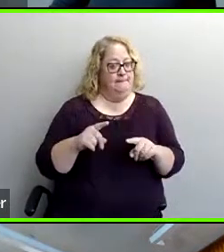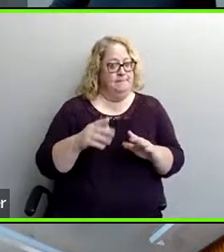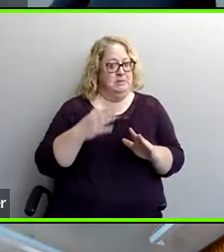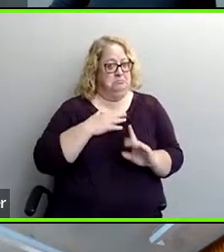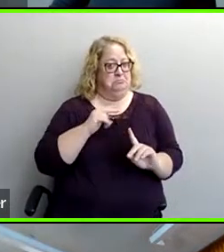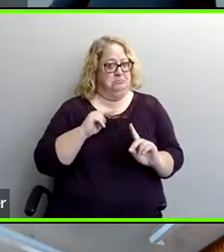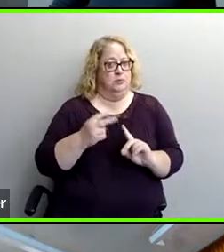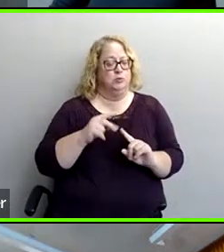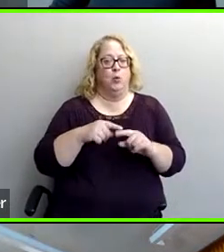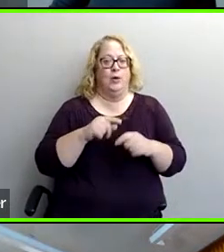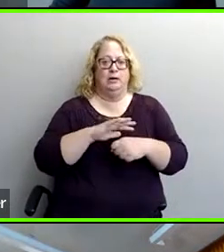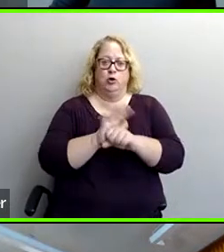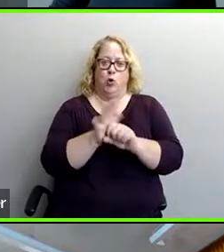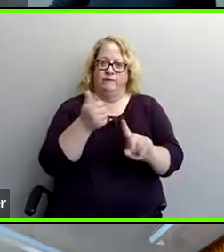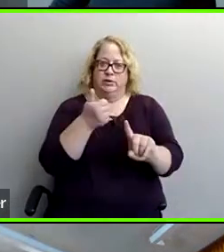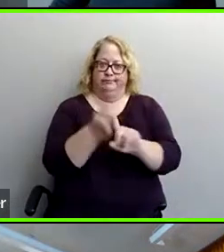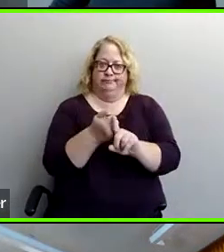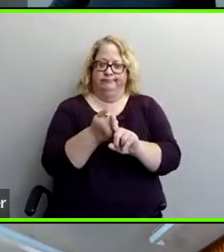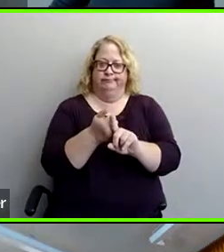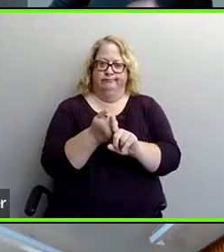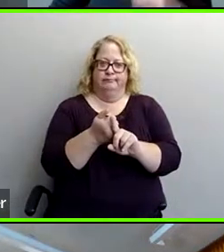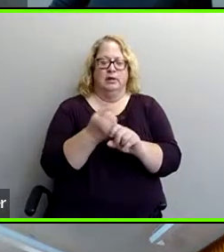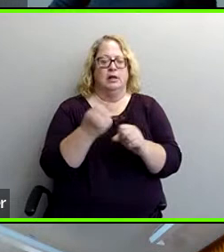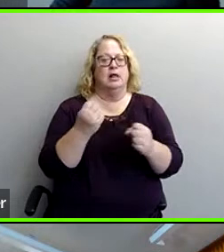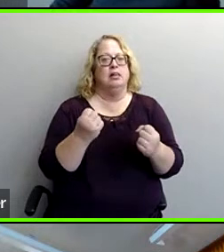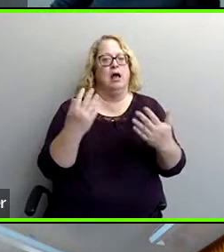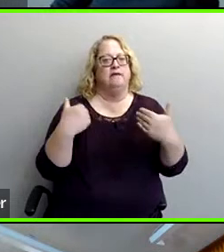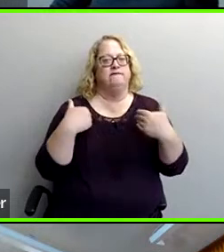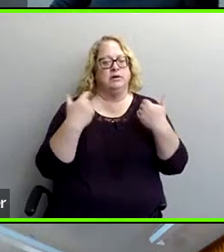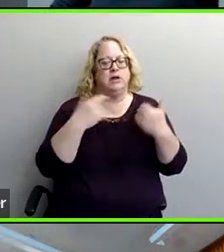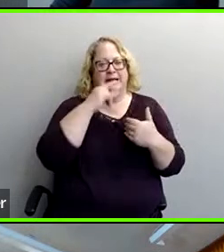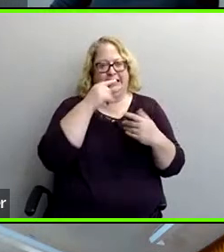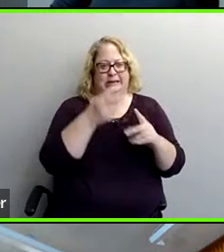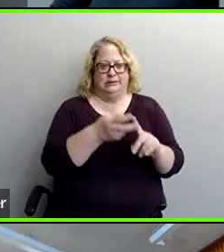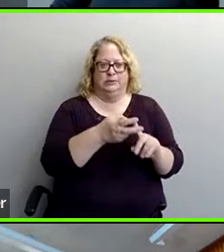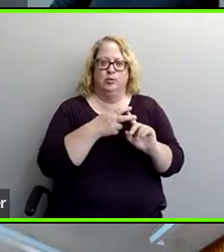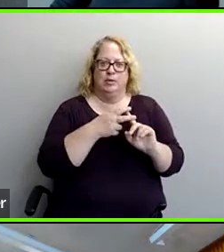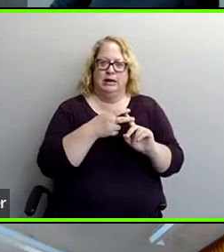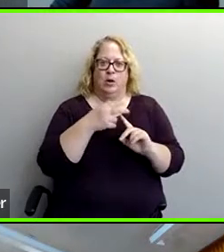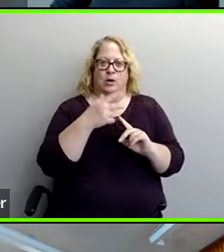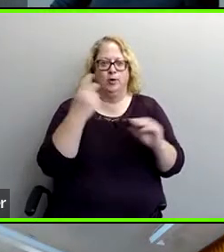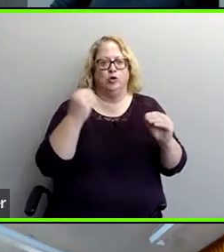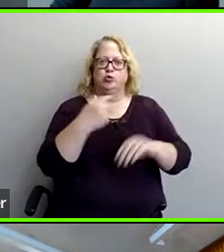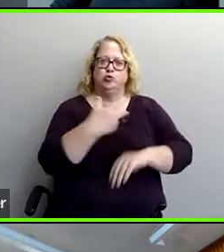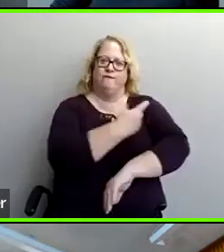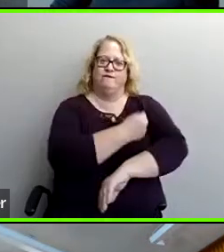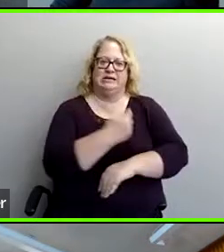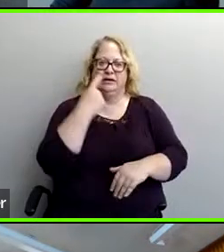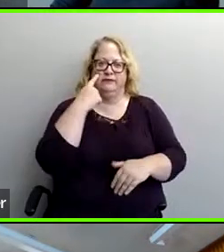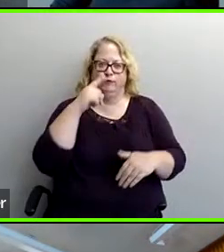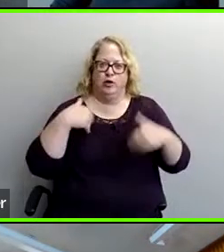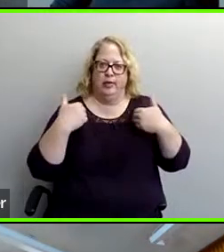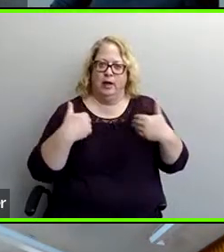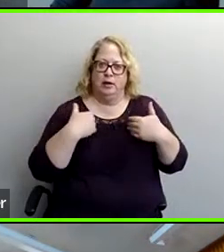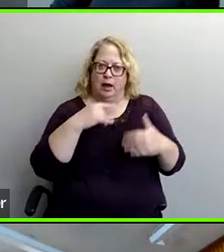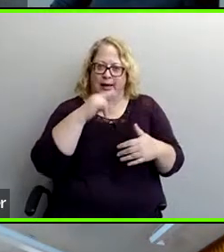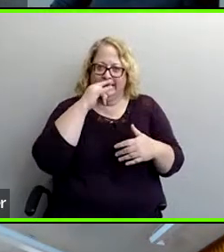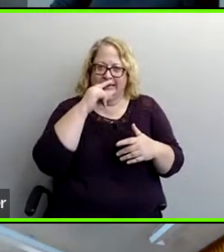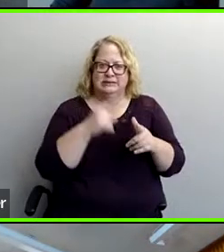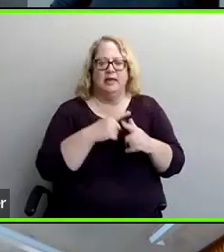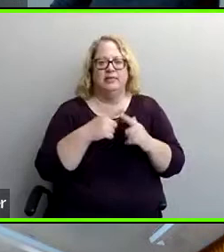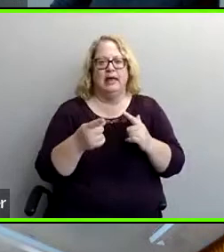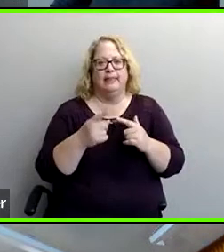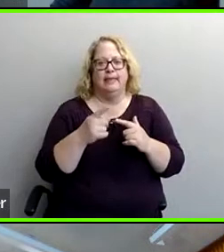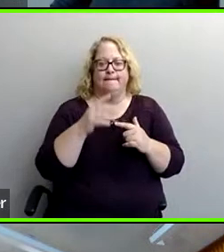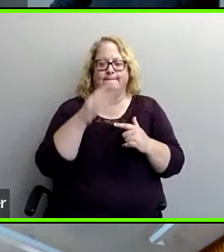is that when COVID hit and all the young kids, a lot of young kids got pulled out because there was no vaccines for the young kids, and then they